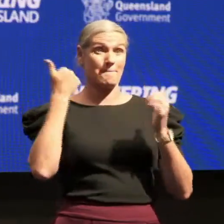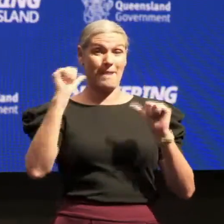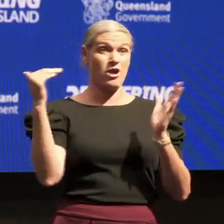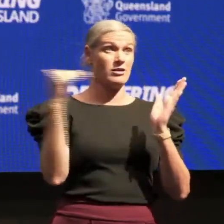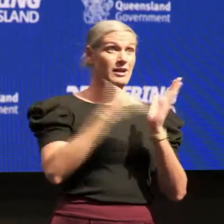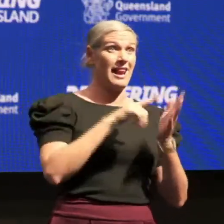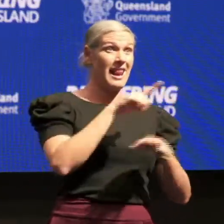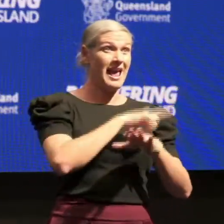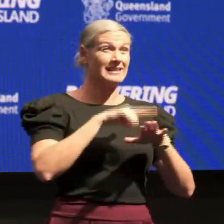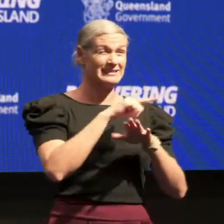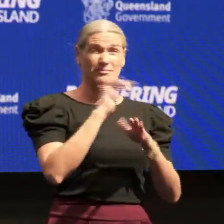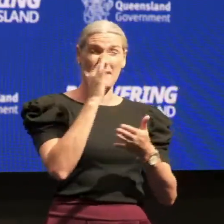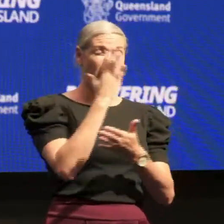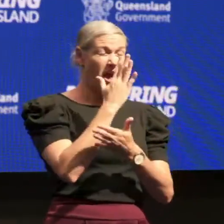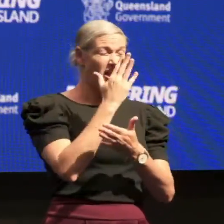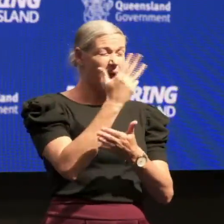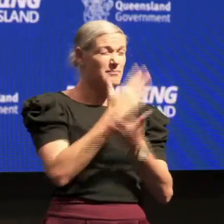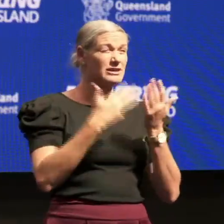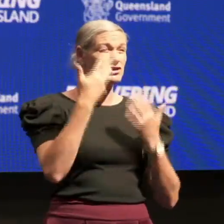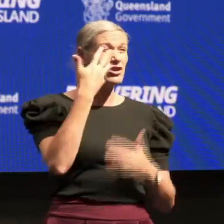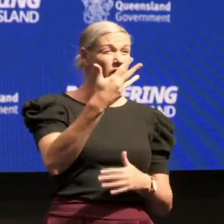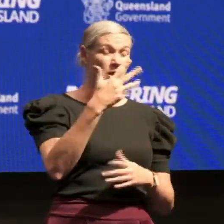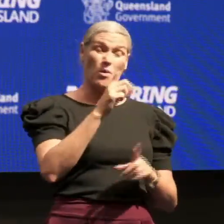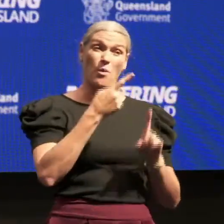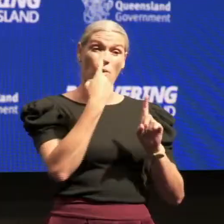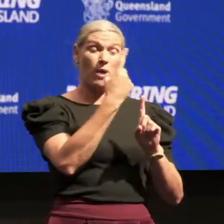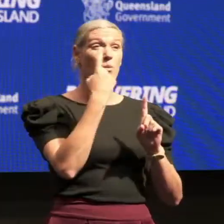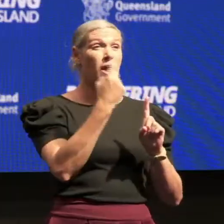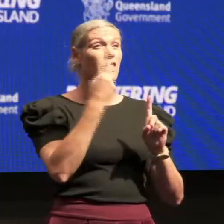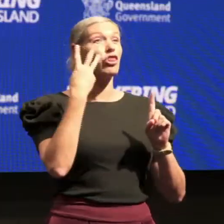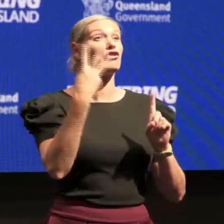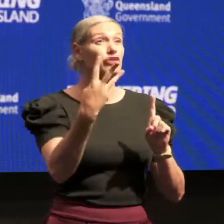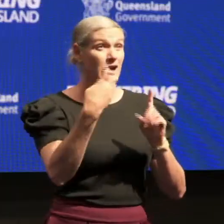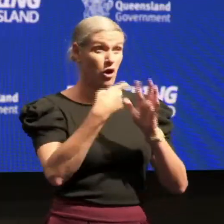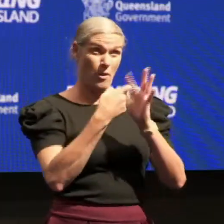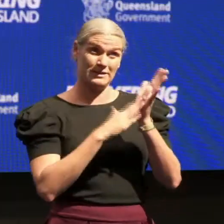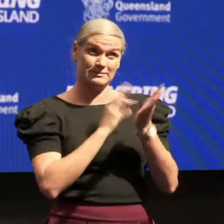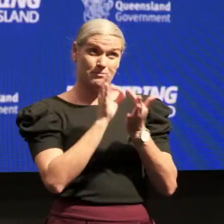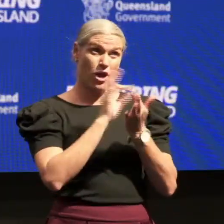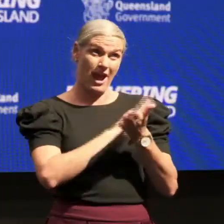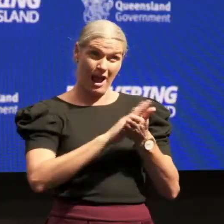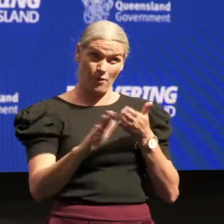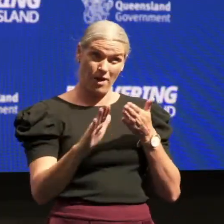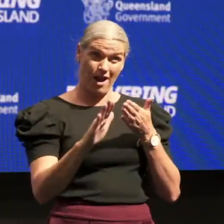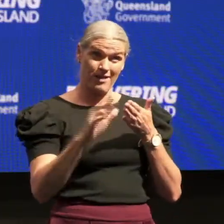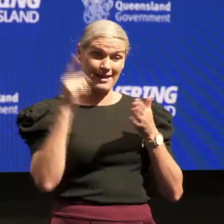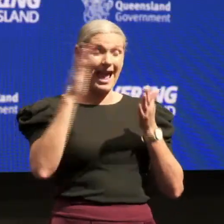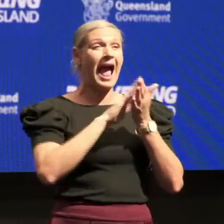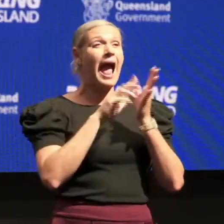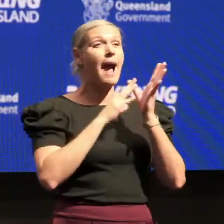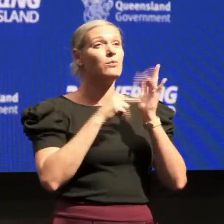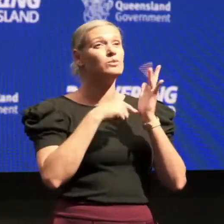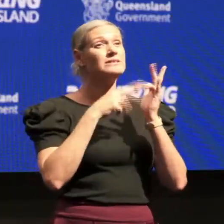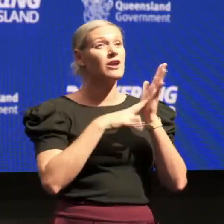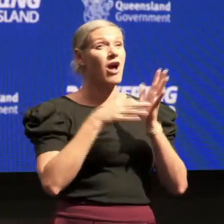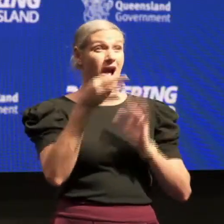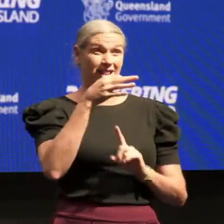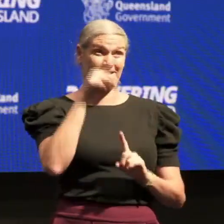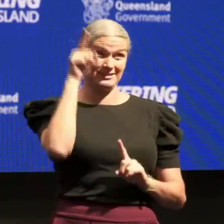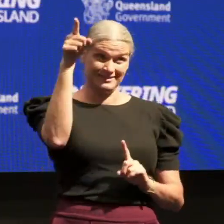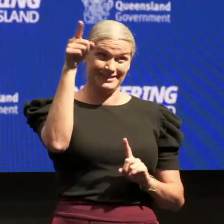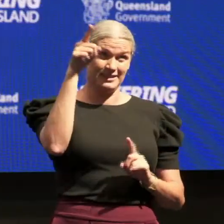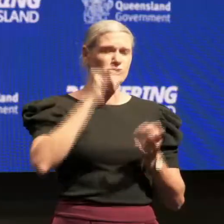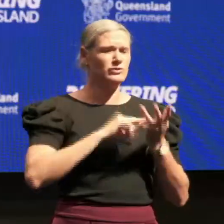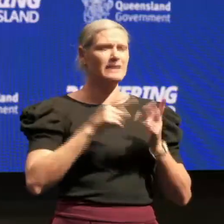coast, or just before, about 9:30, wind gust of 113 kilometres was recorded at Hamilton Island. That's